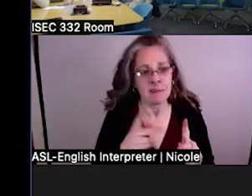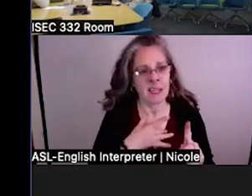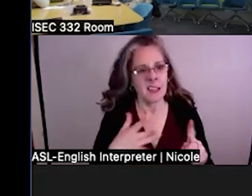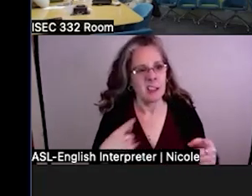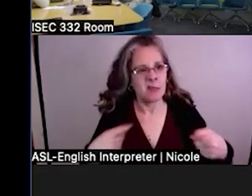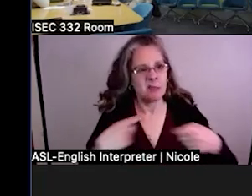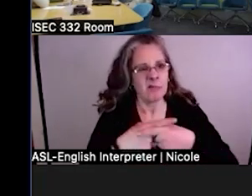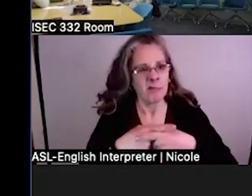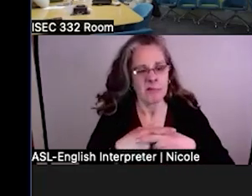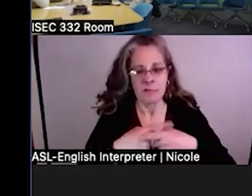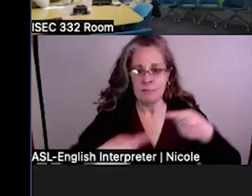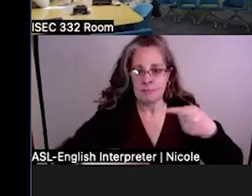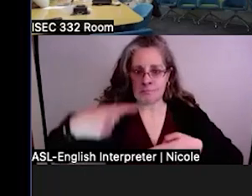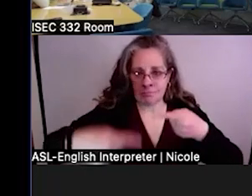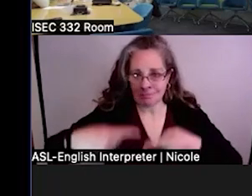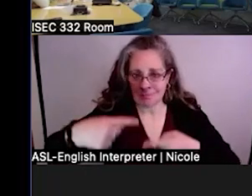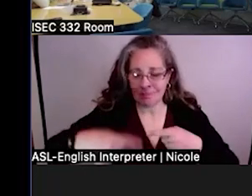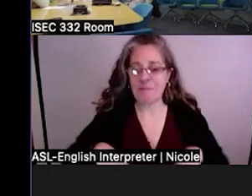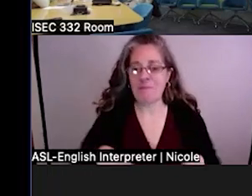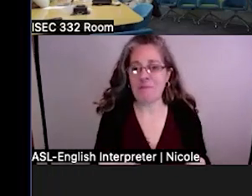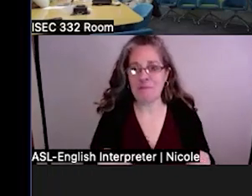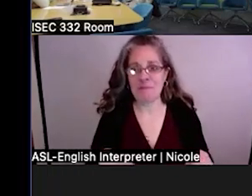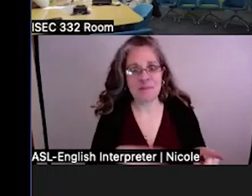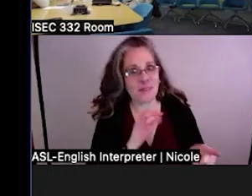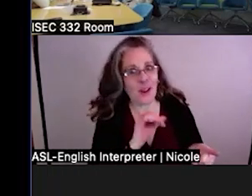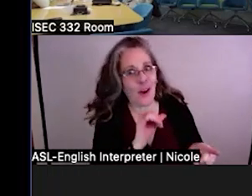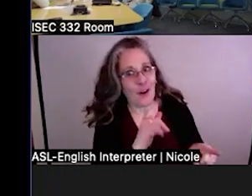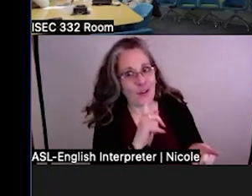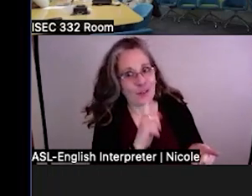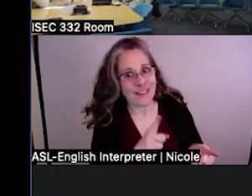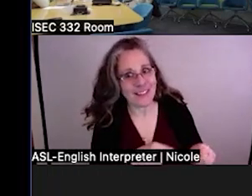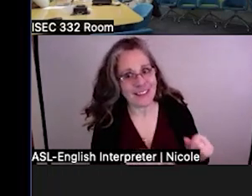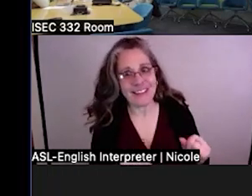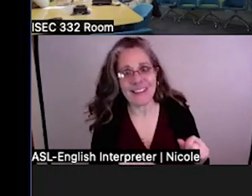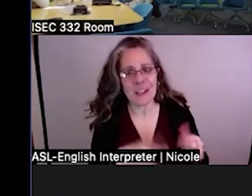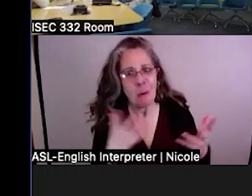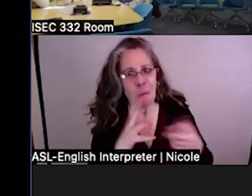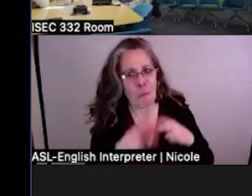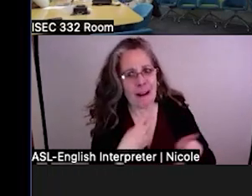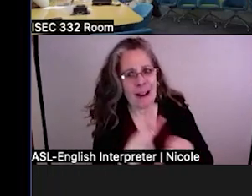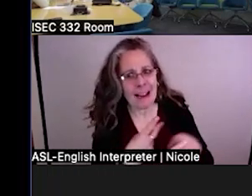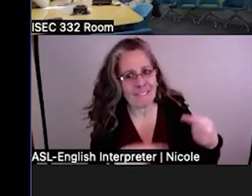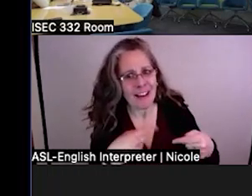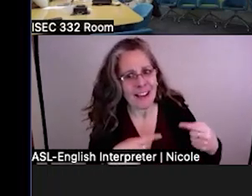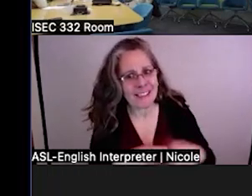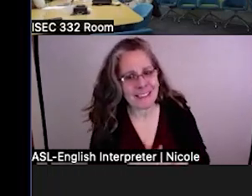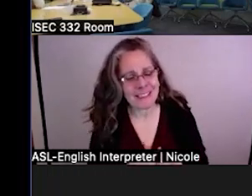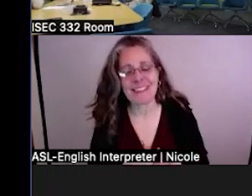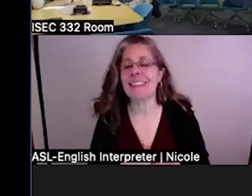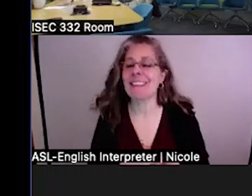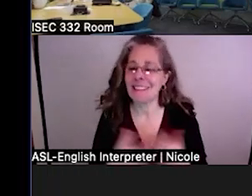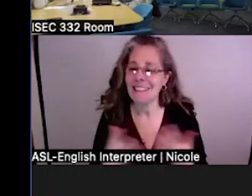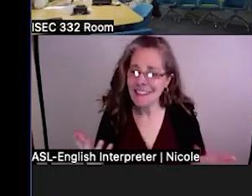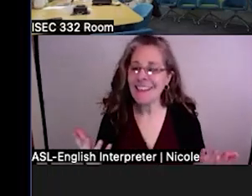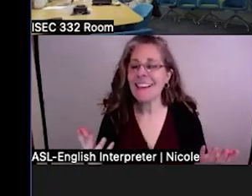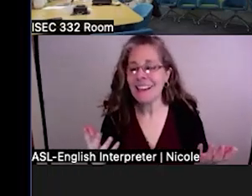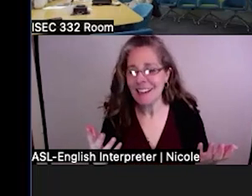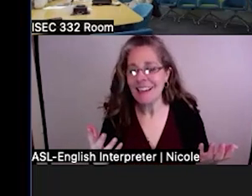different perspectives. Yeah. What kind of fights? Fist fight.